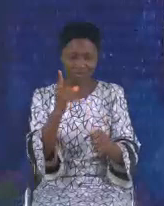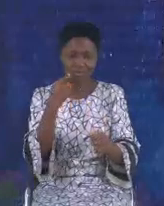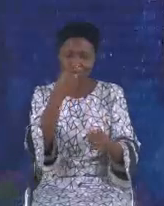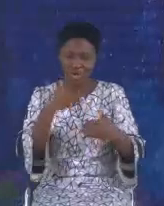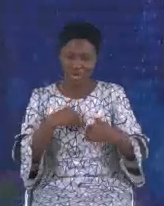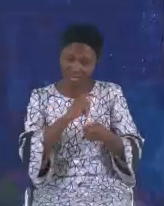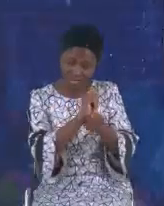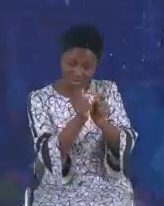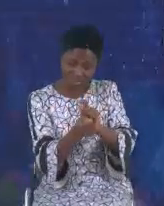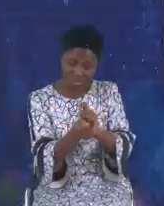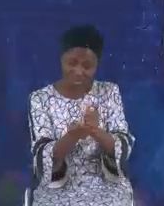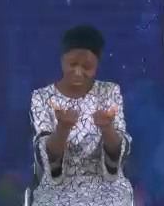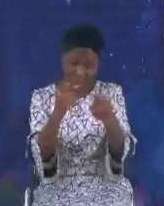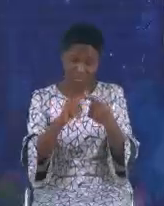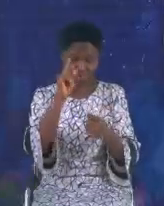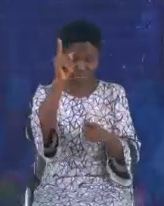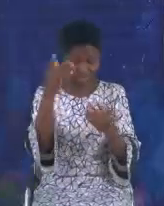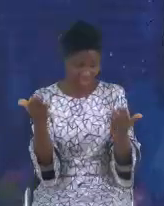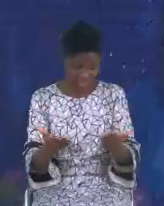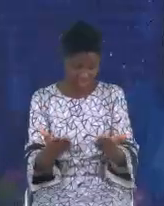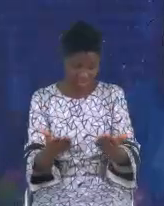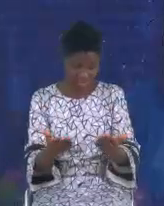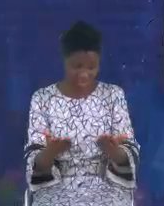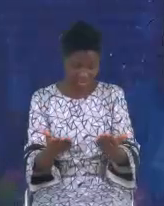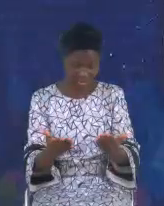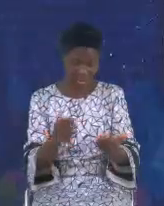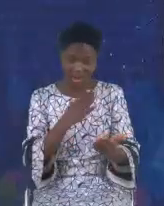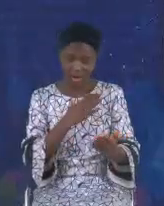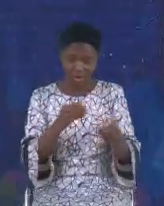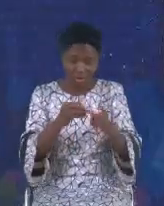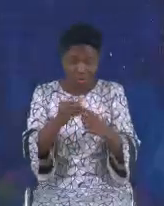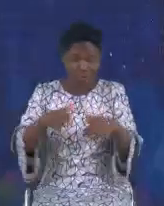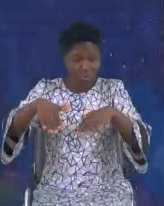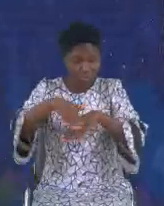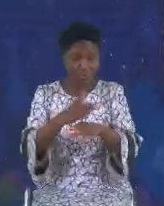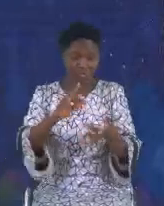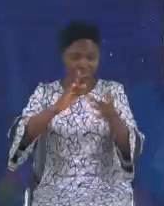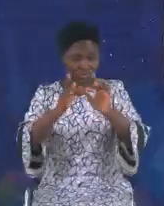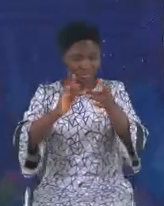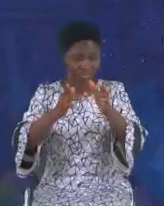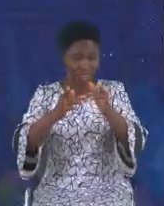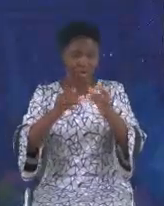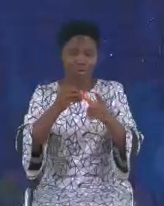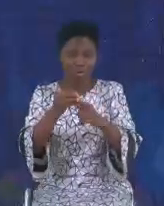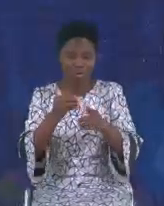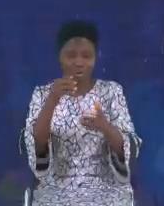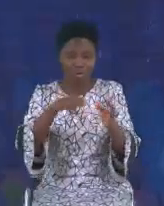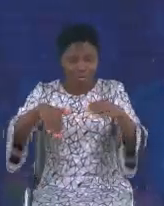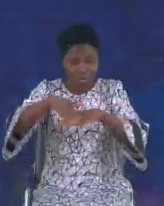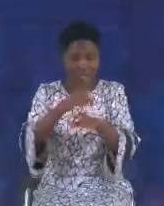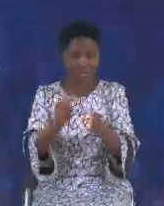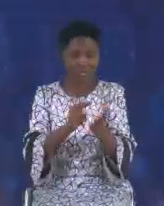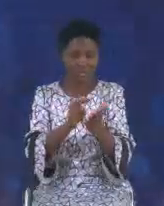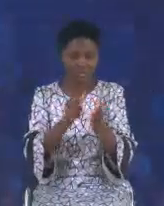you, here, or over the radio, over the television, on the social